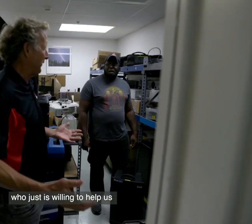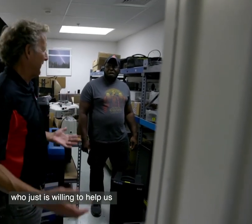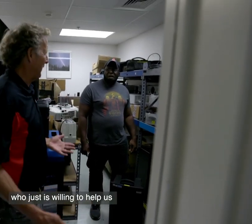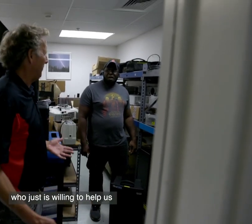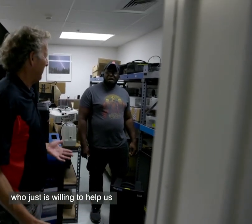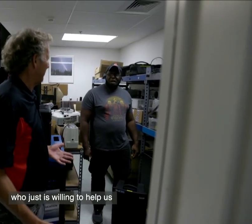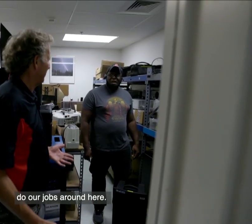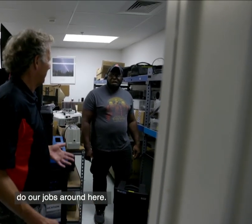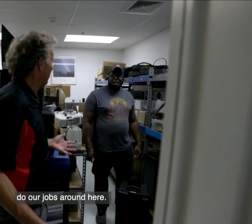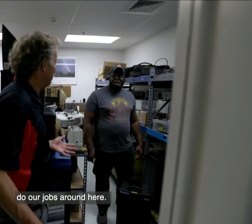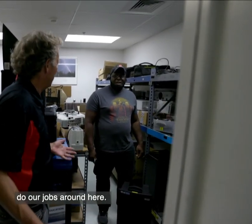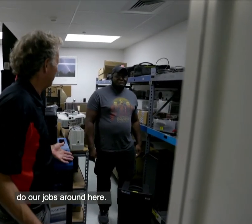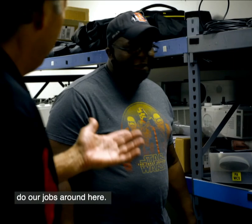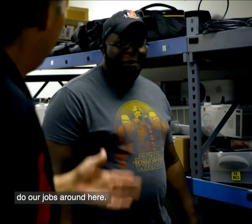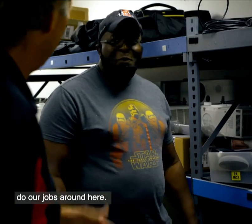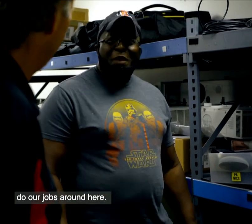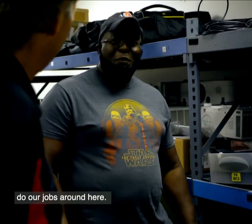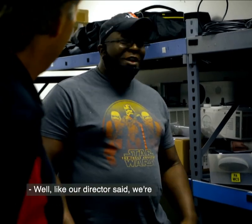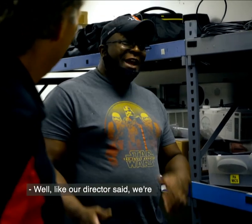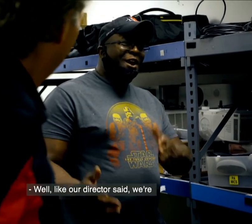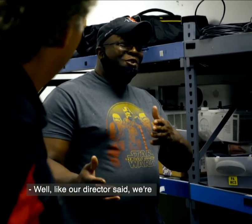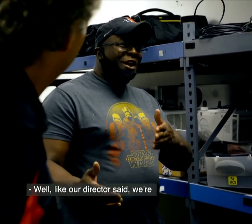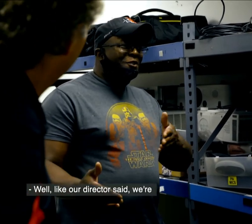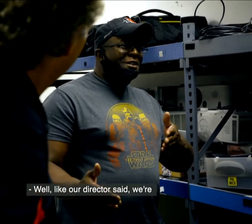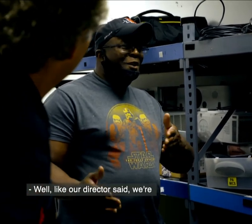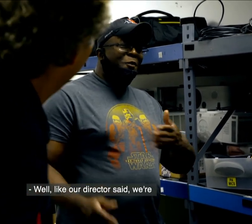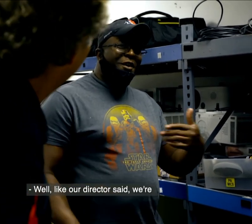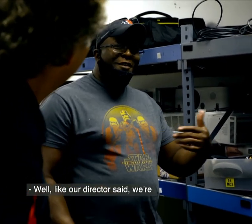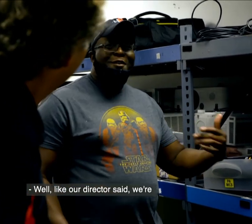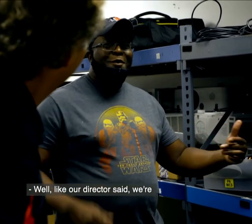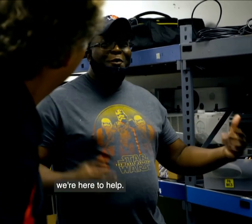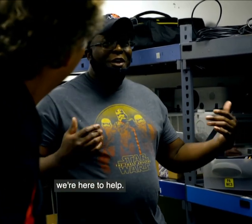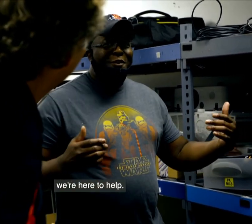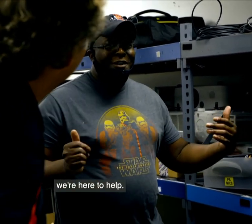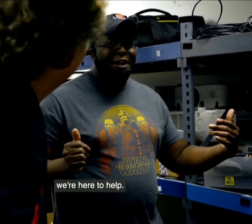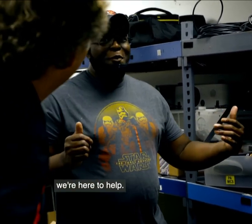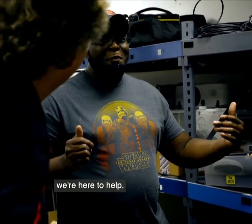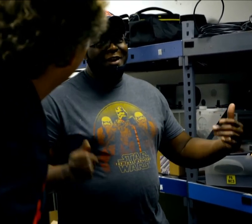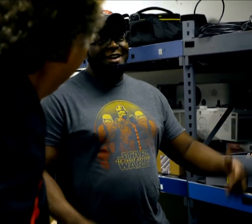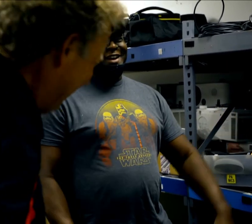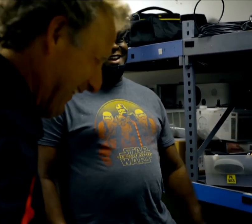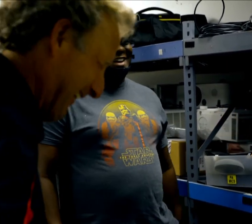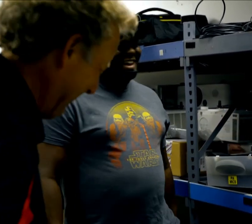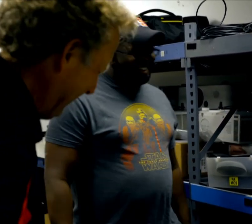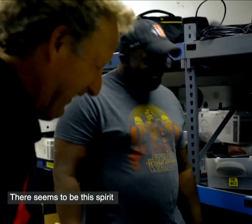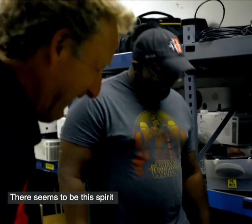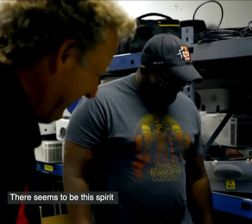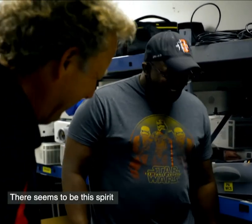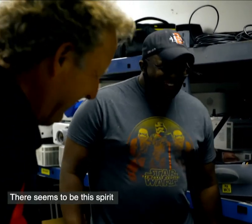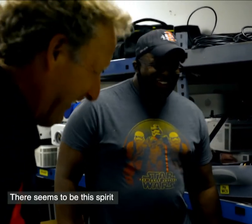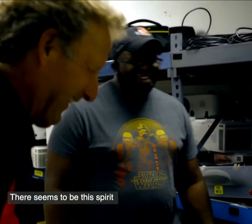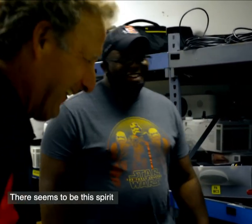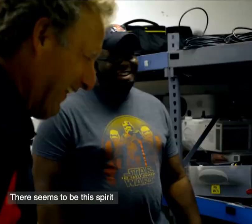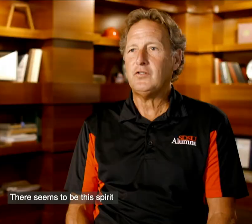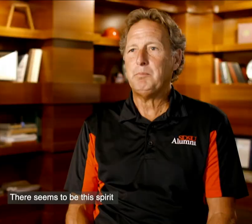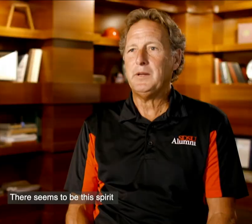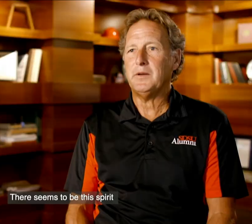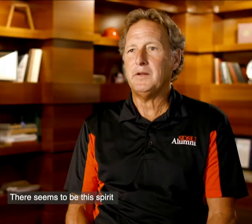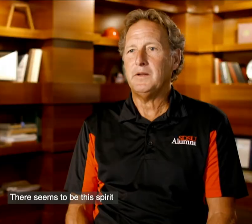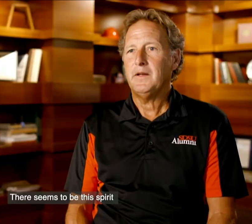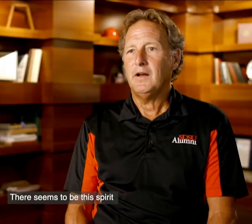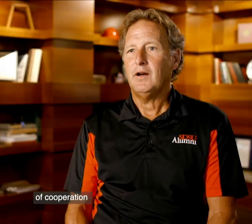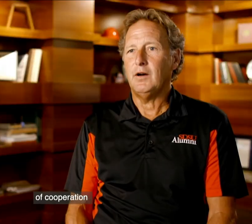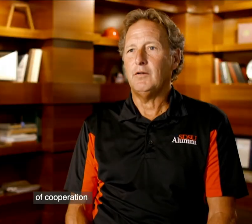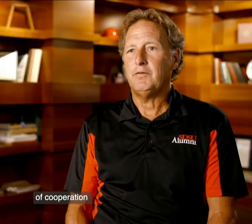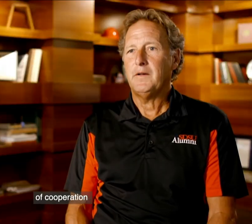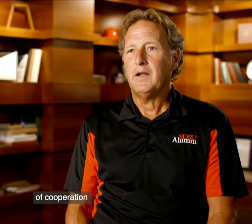is willing to help us do our jobs around here. Well, like our director said, we're here to help. There seems to be this